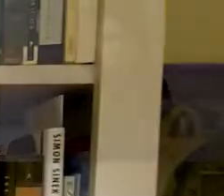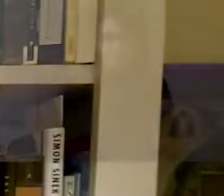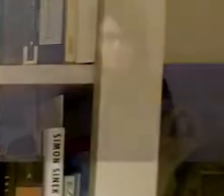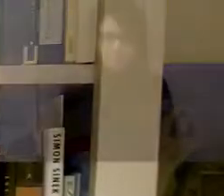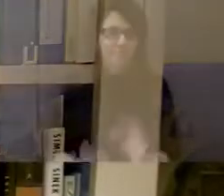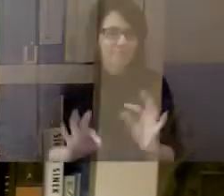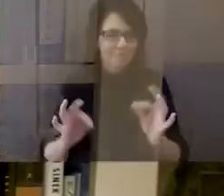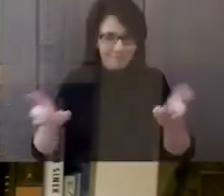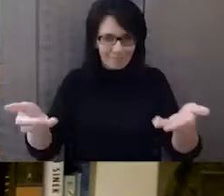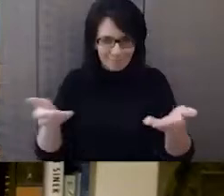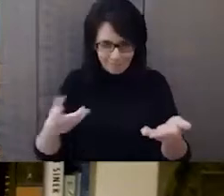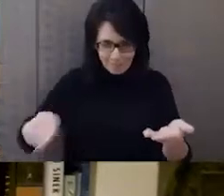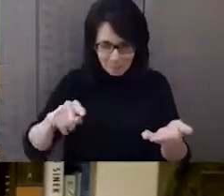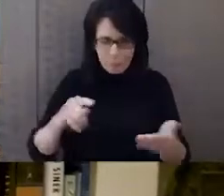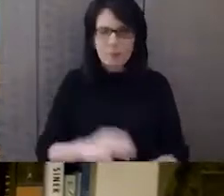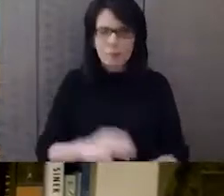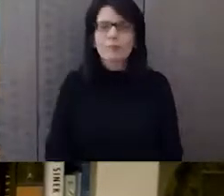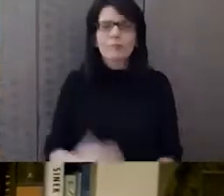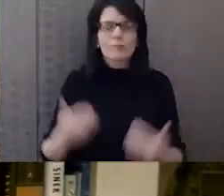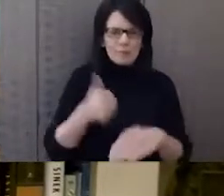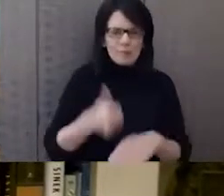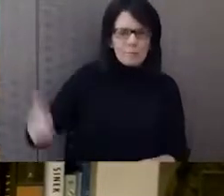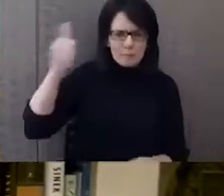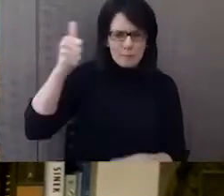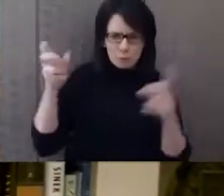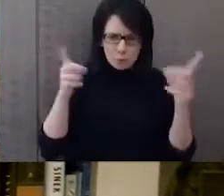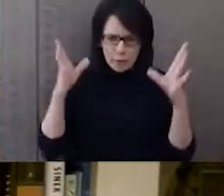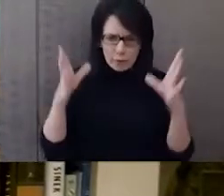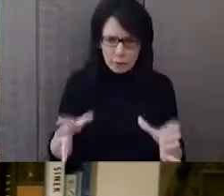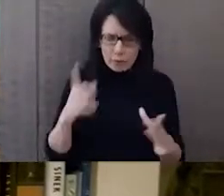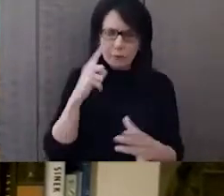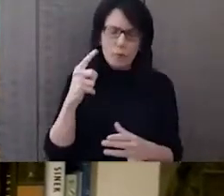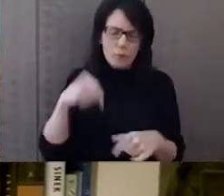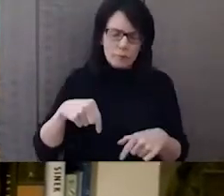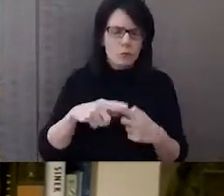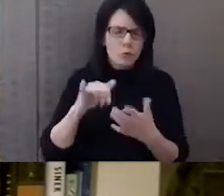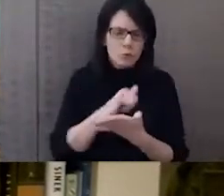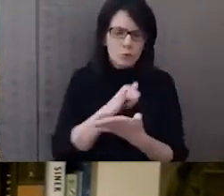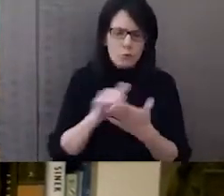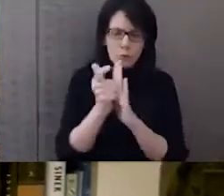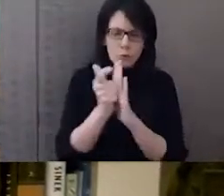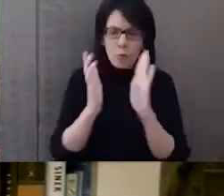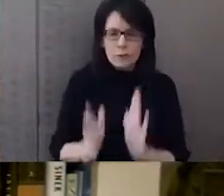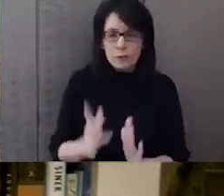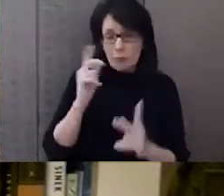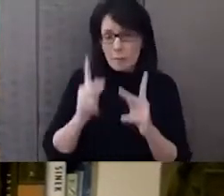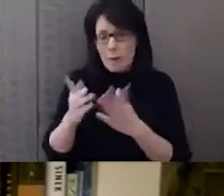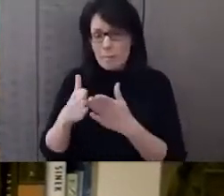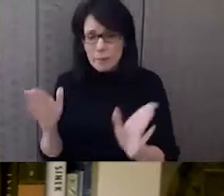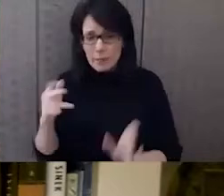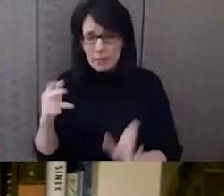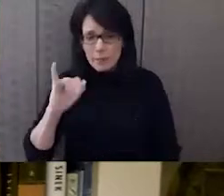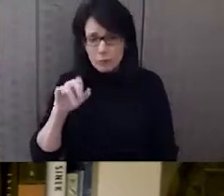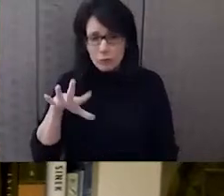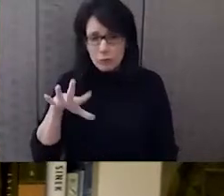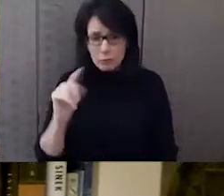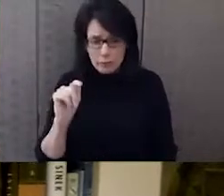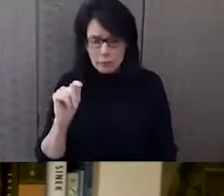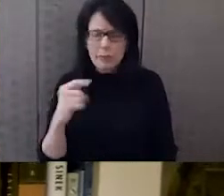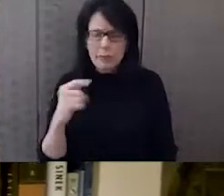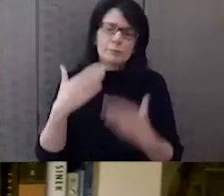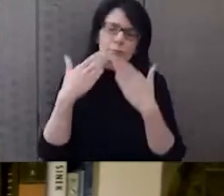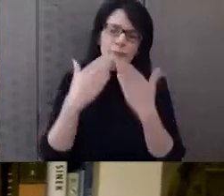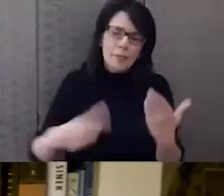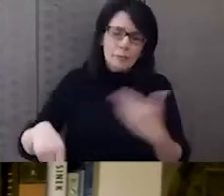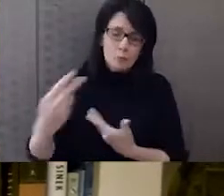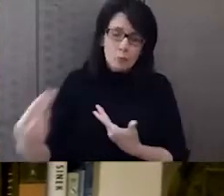Welcome. My name is McGregor Smythe and I'm Executive Director of New York Lawyers for the Public Interest. I can't thank you enough for joining us today to celebrate our